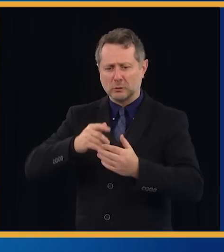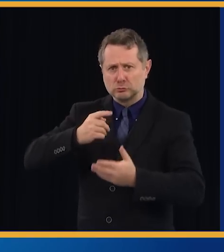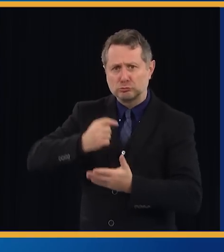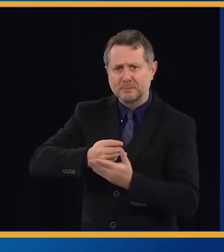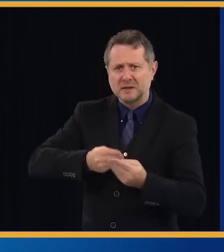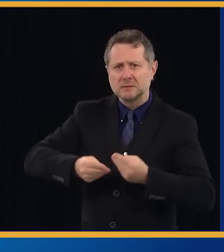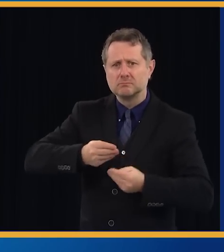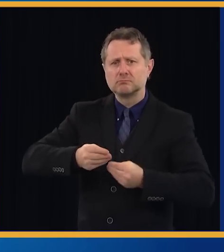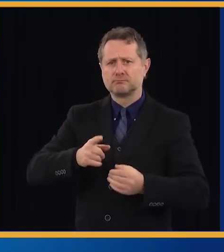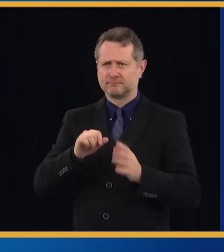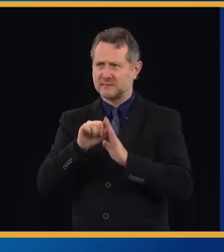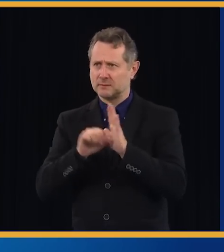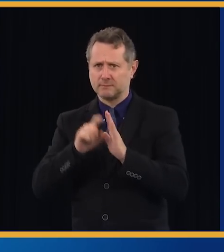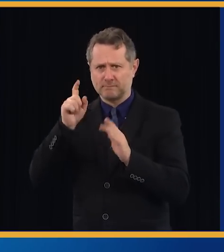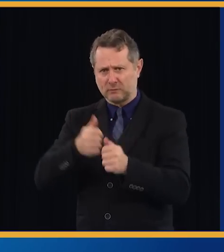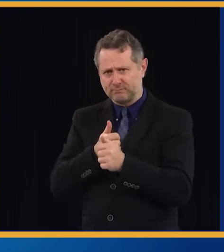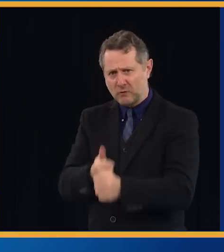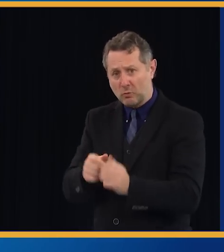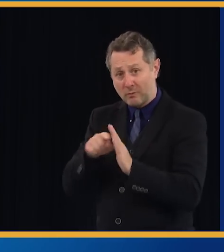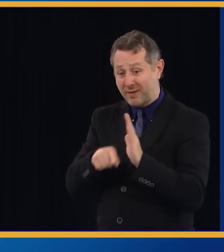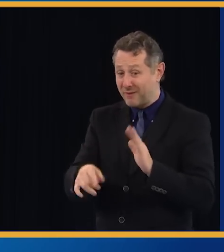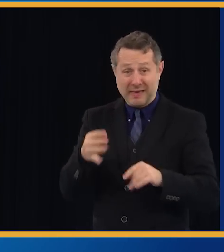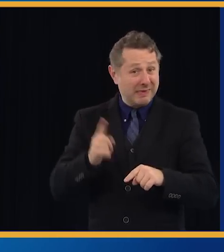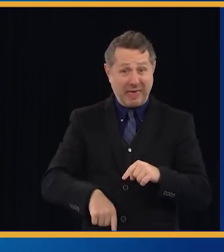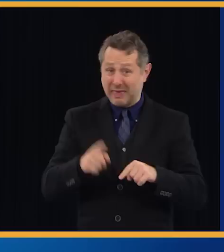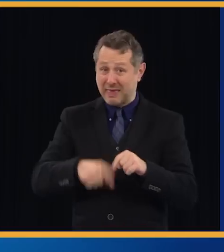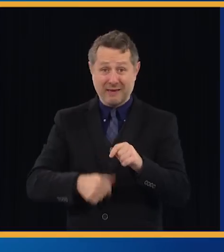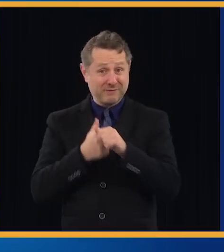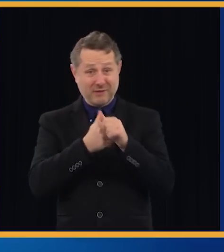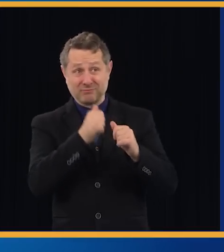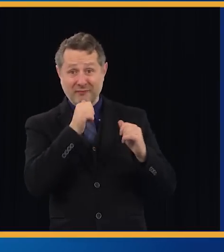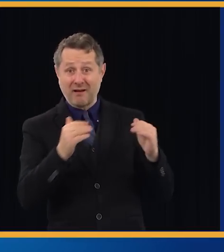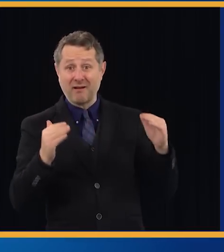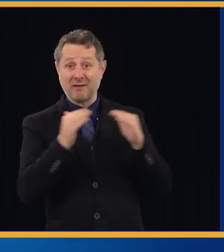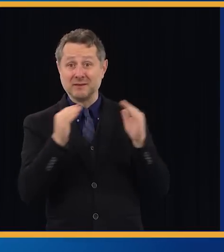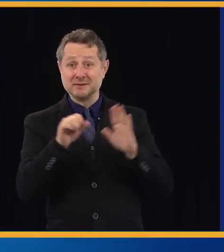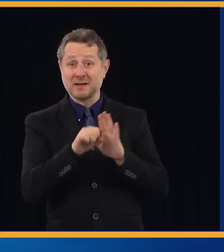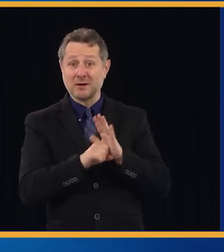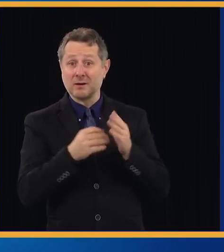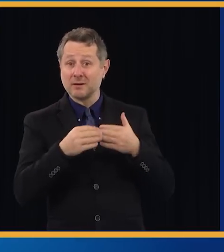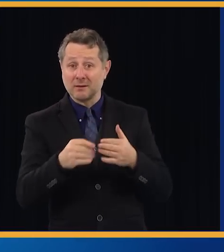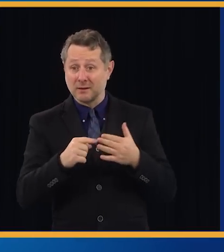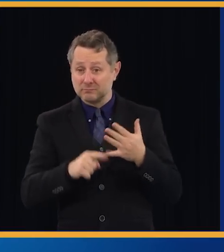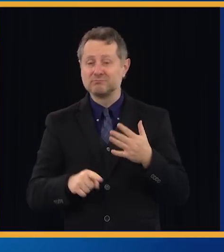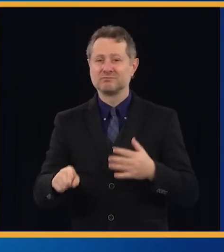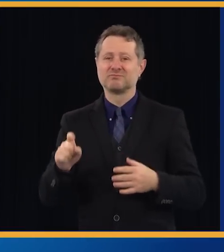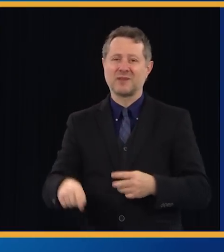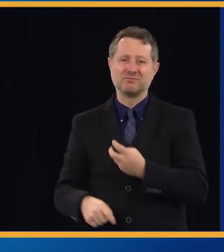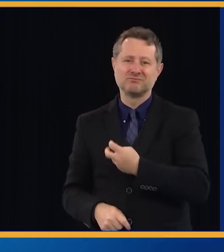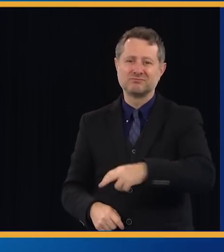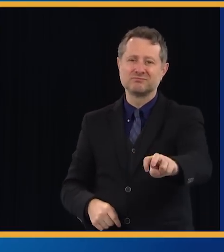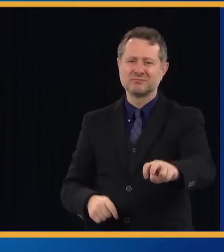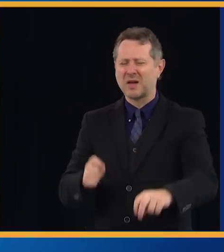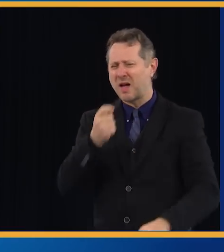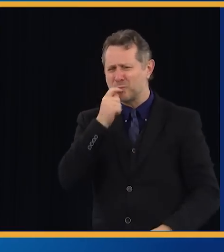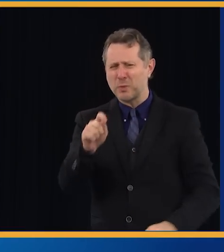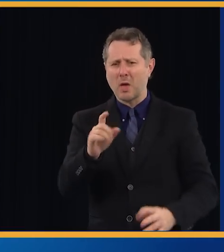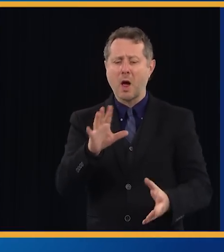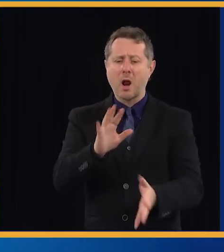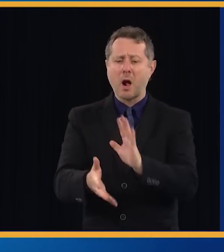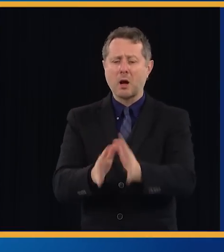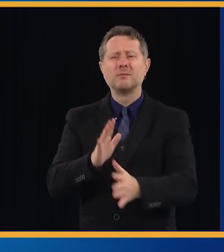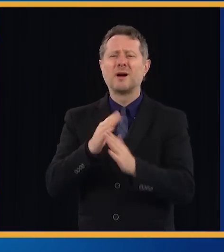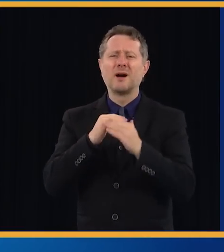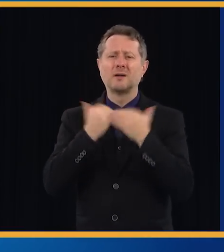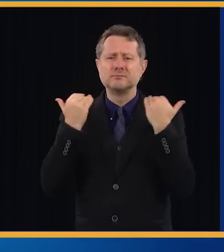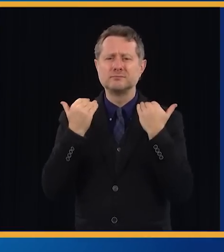the resident in their facility, period. Those are the rules. We're going to undertake an investigation of nursing homes